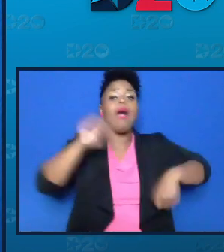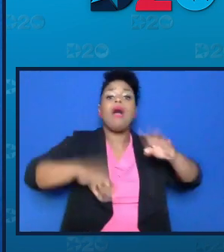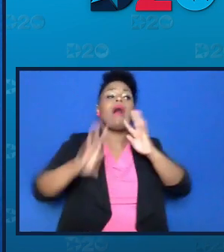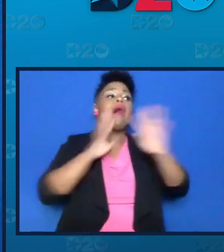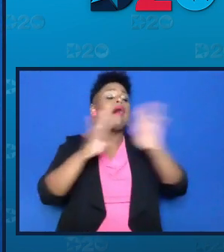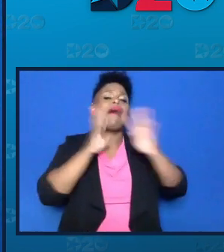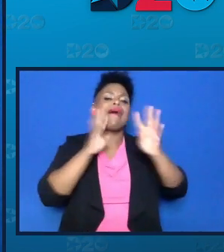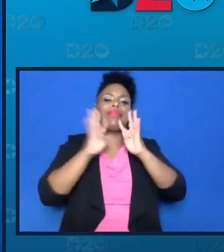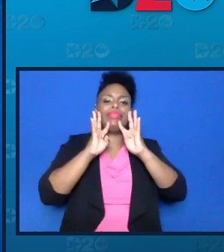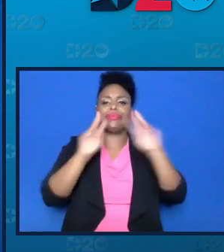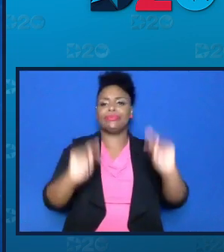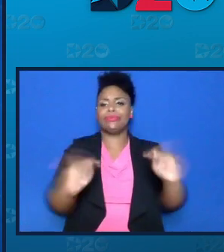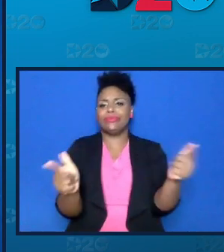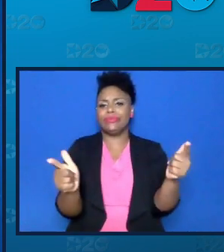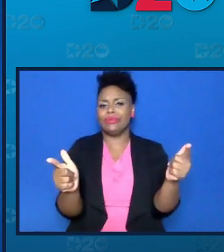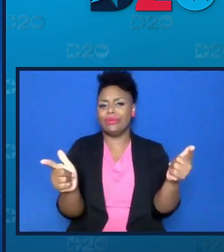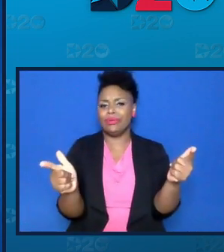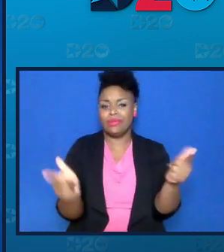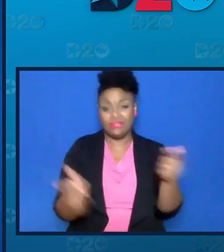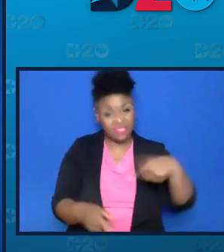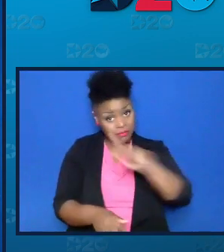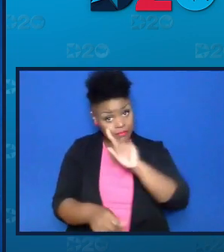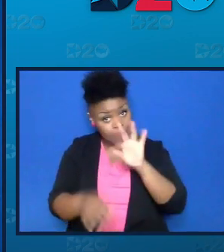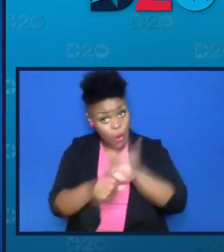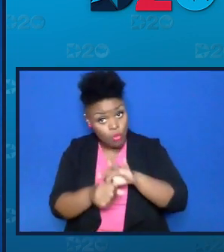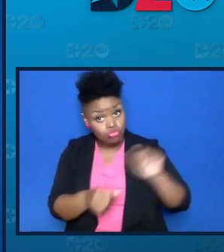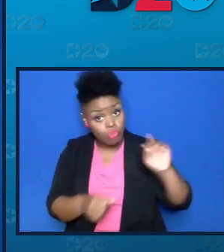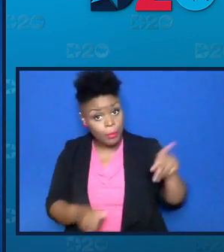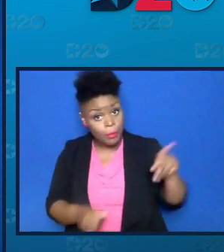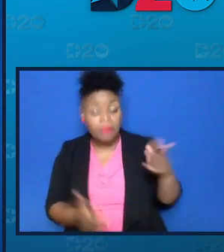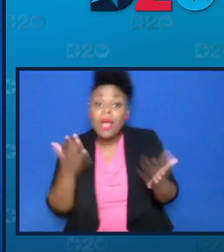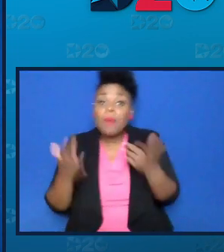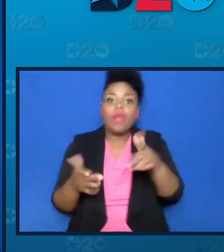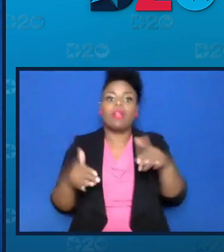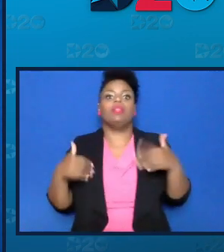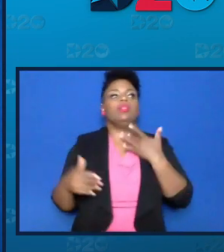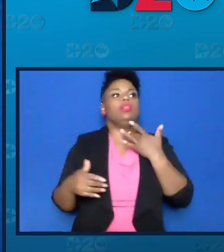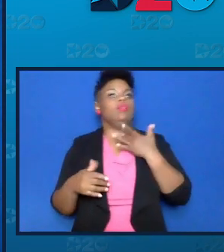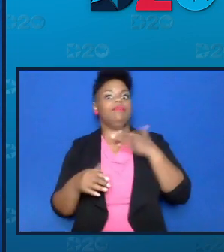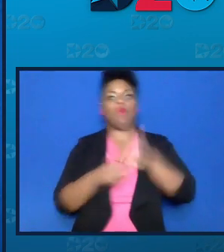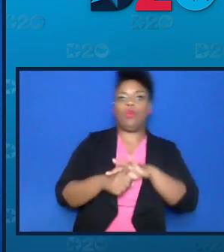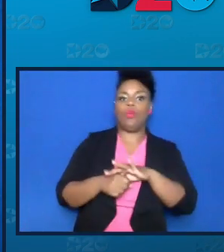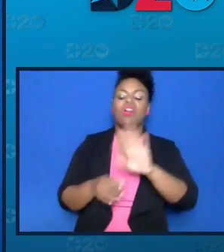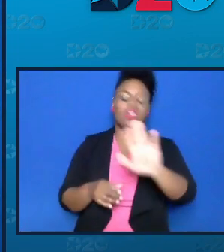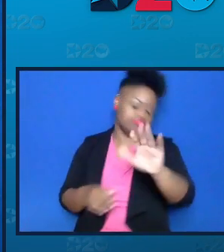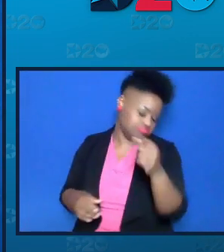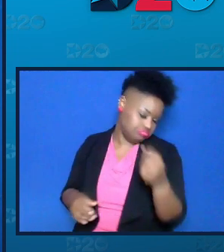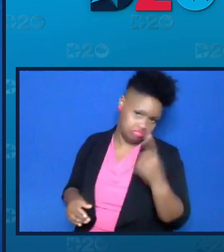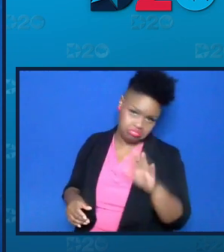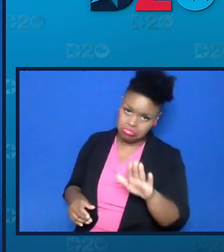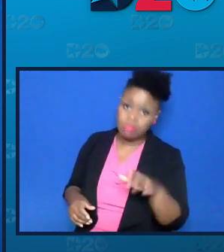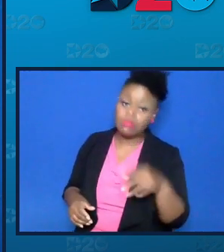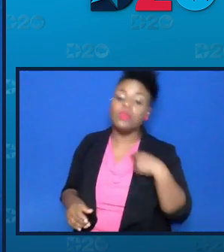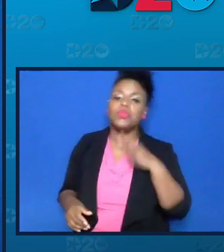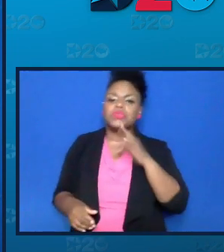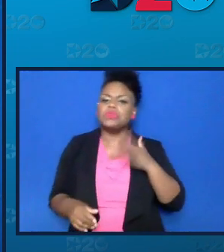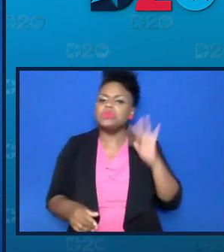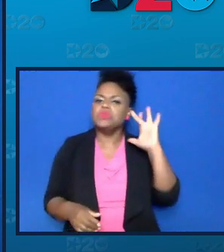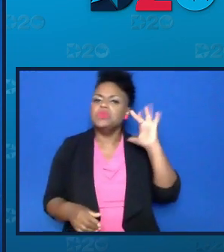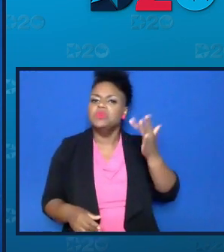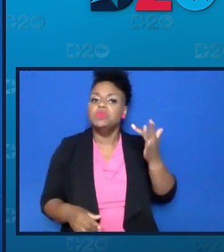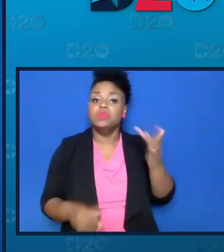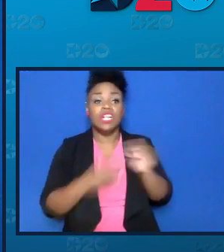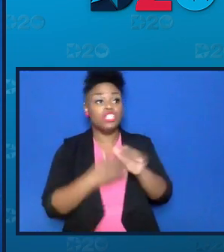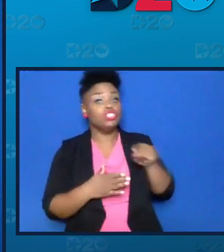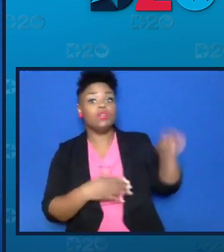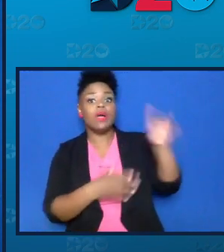2016, I get it. Many of us have gotten tired of our leaders seeming far removed from our everyday lives, and we despair that our government will ever